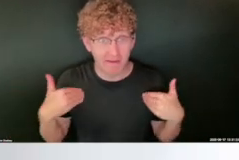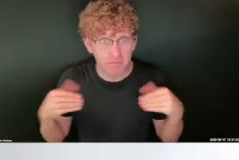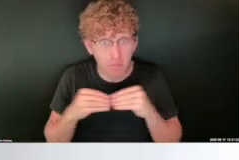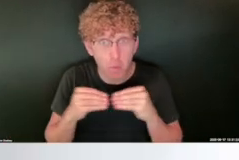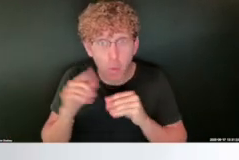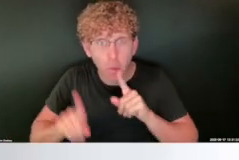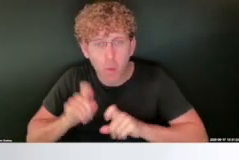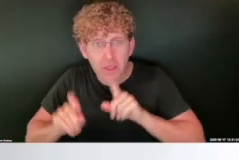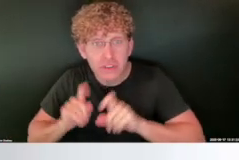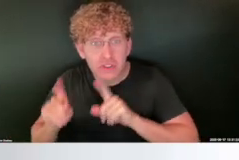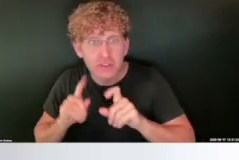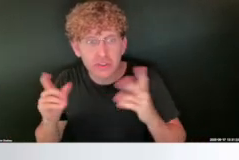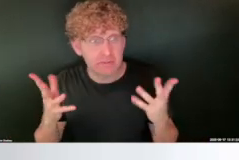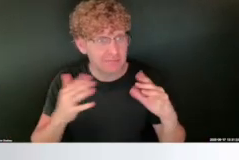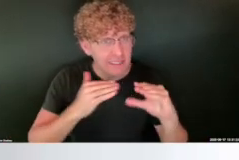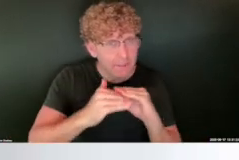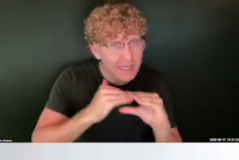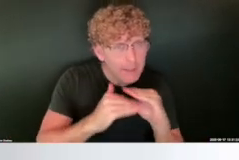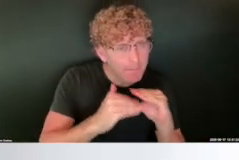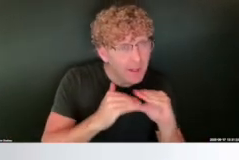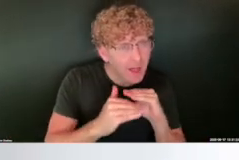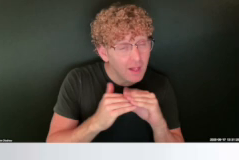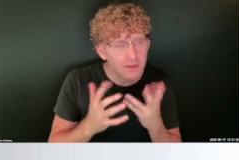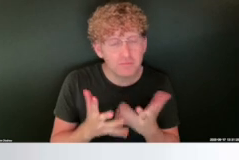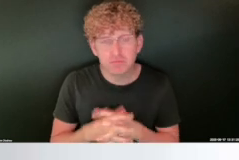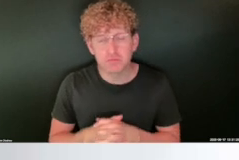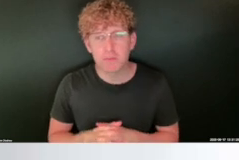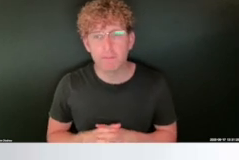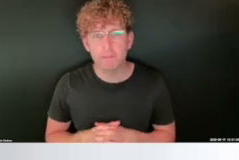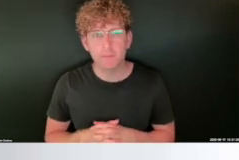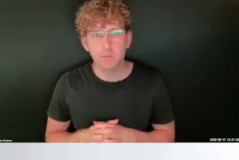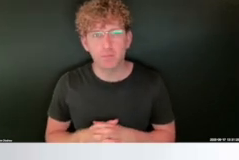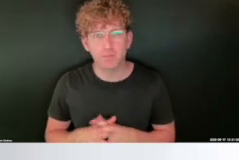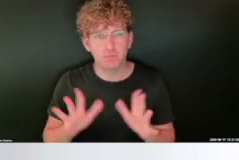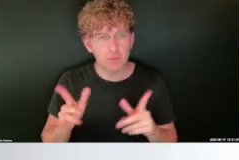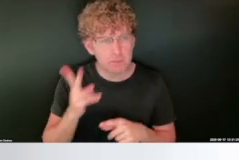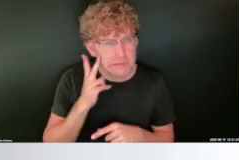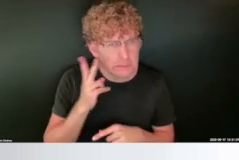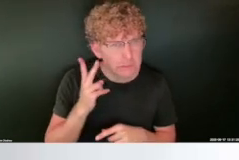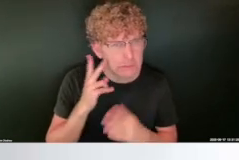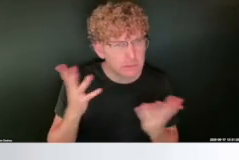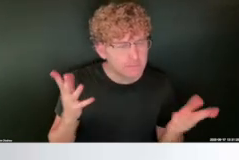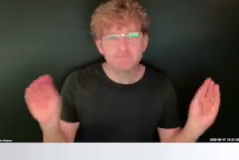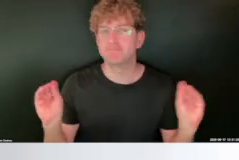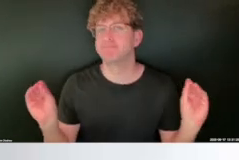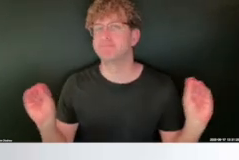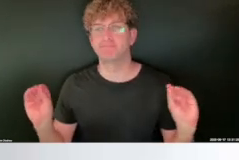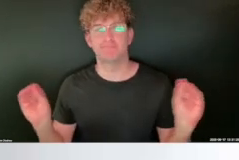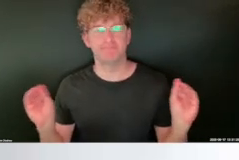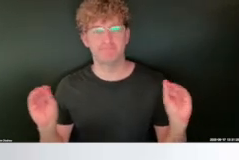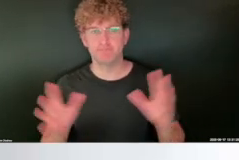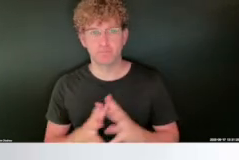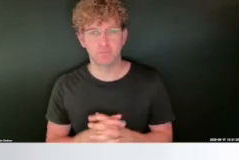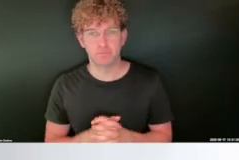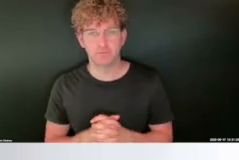the email or the inbox? Give it a second. We do not. We have another